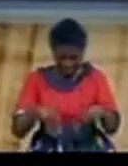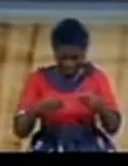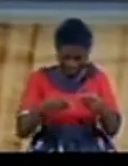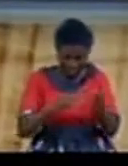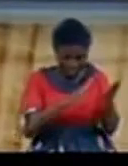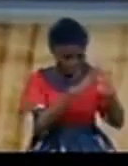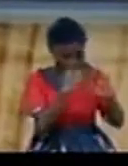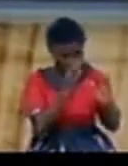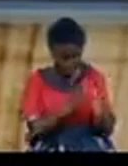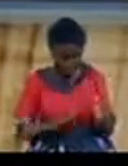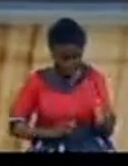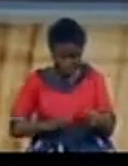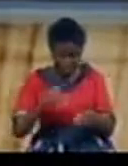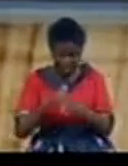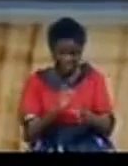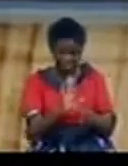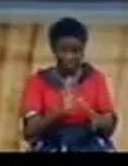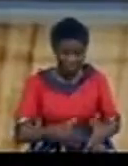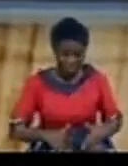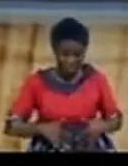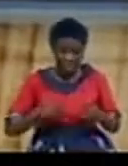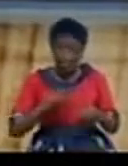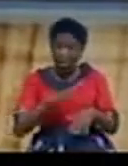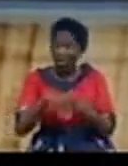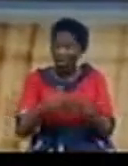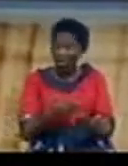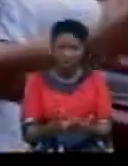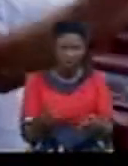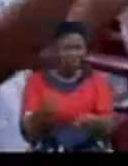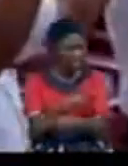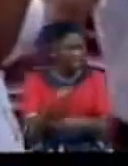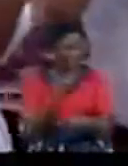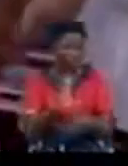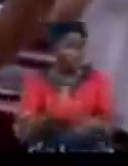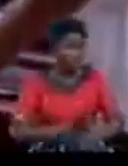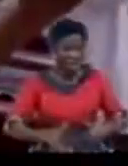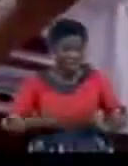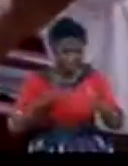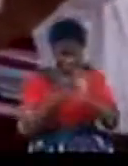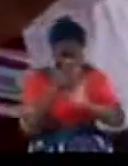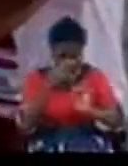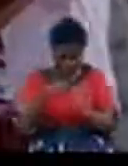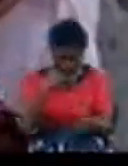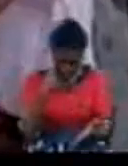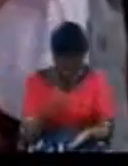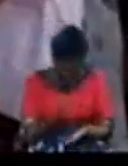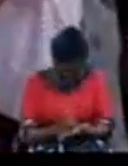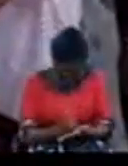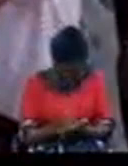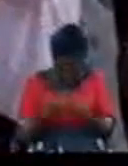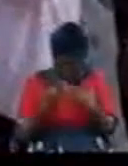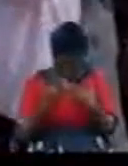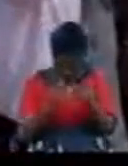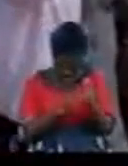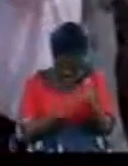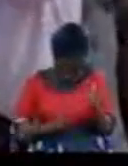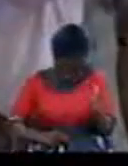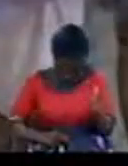Christ in your life throughout your days in Jesus' name. Thank you,